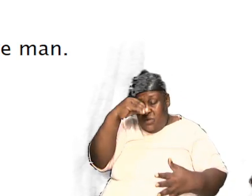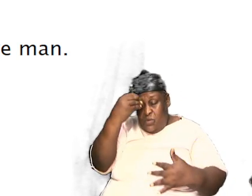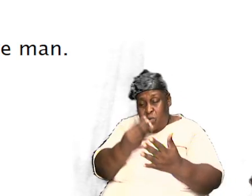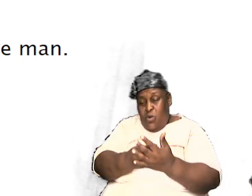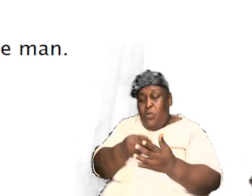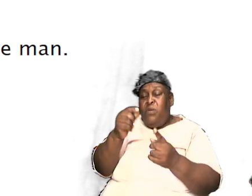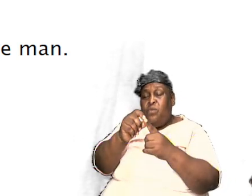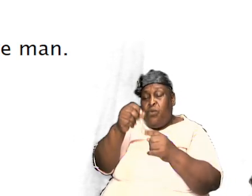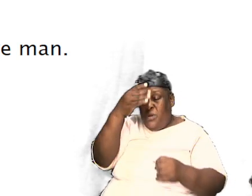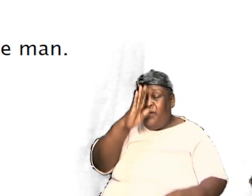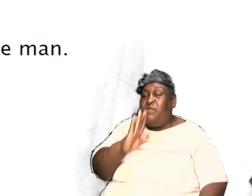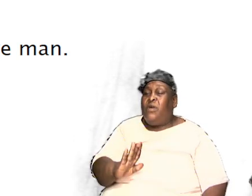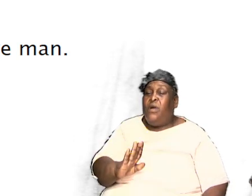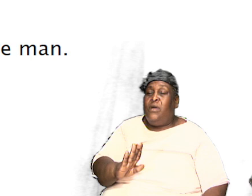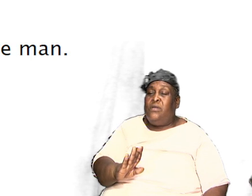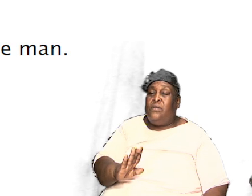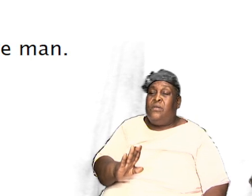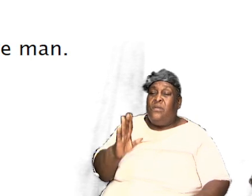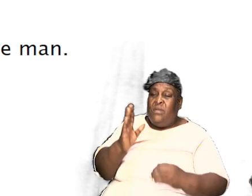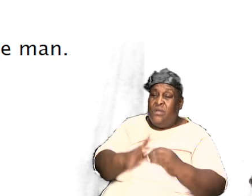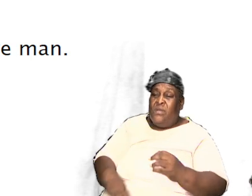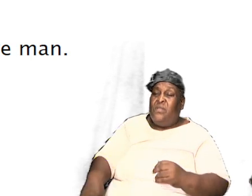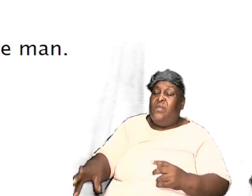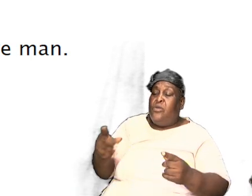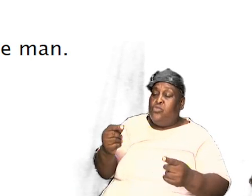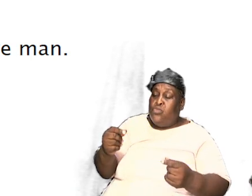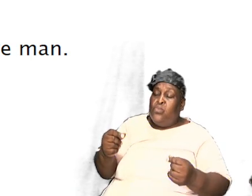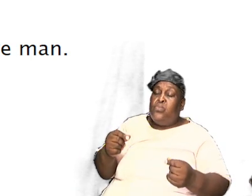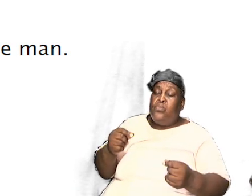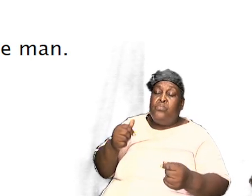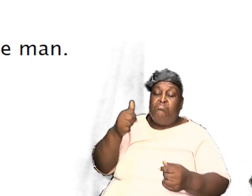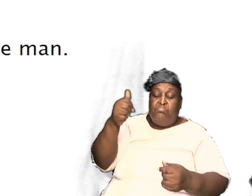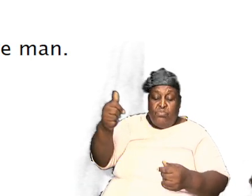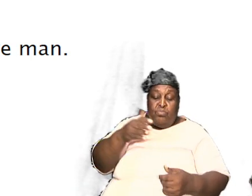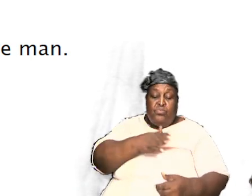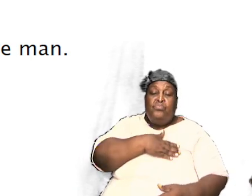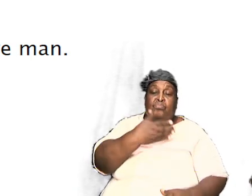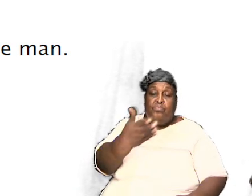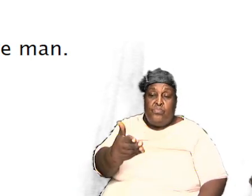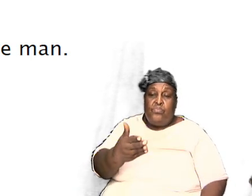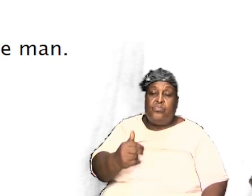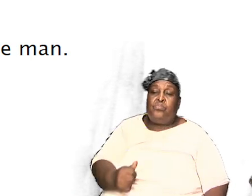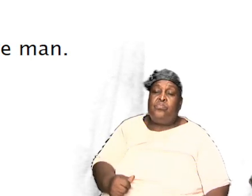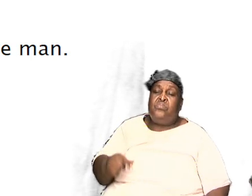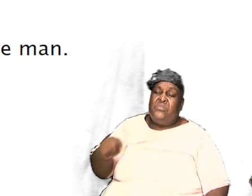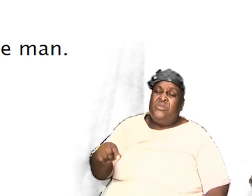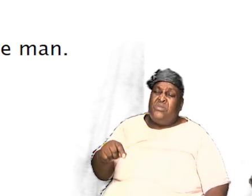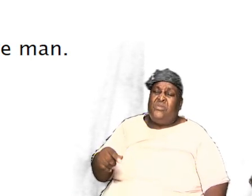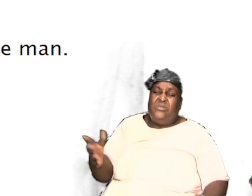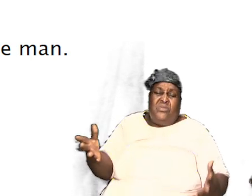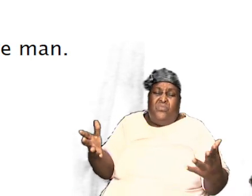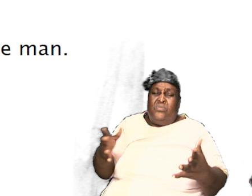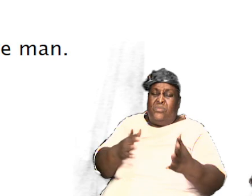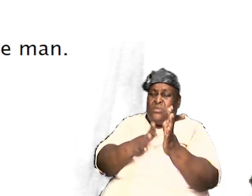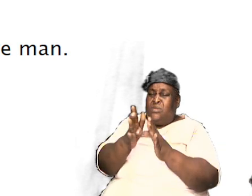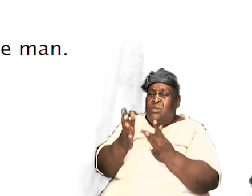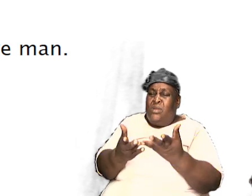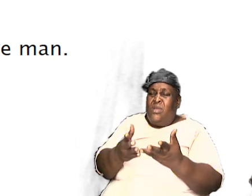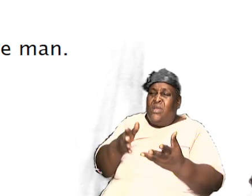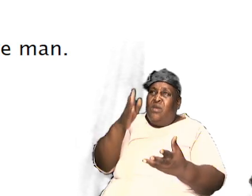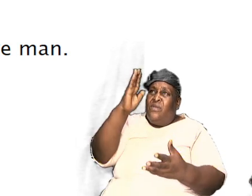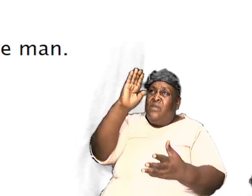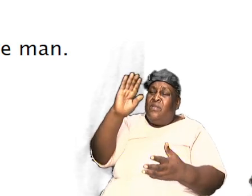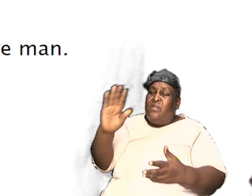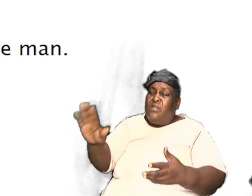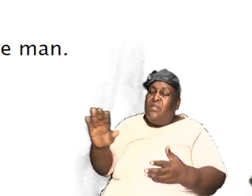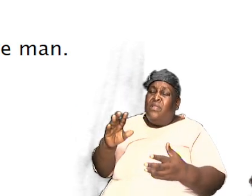the word of the Lord than to do your own will. This is why the Bible says, David says, "It's a thy word